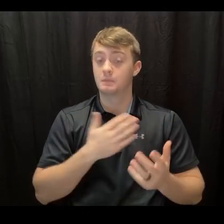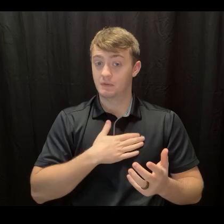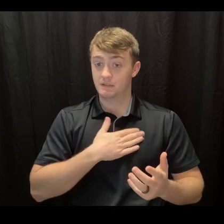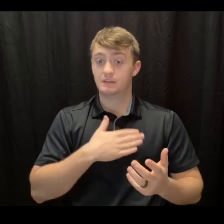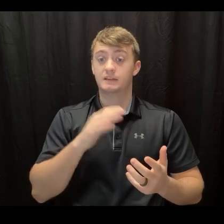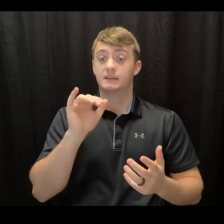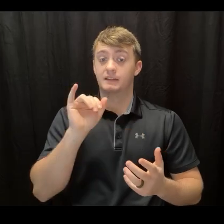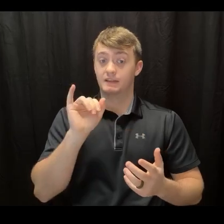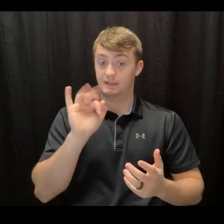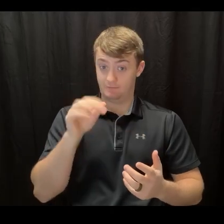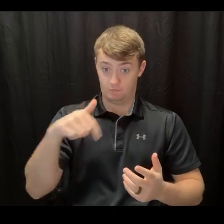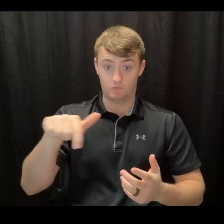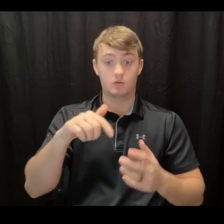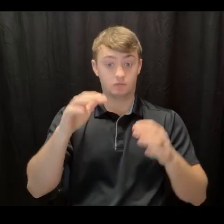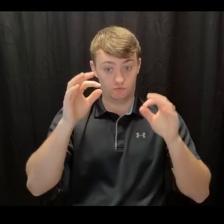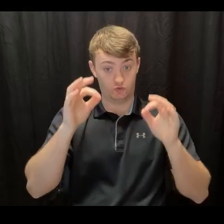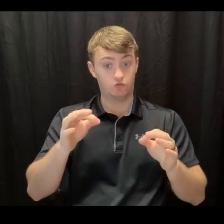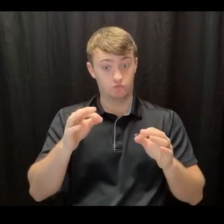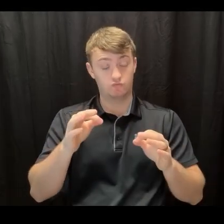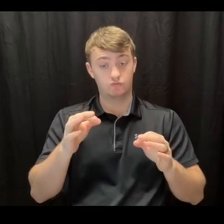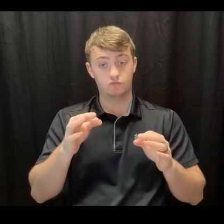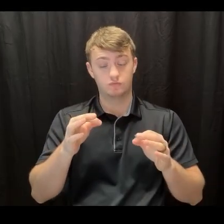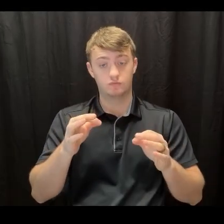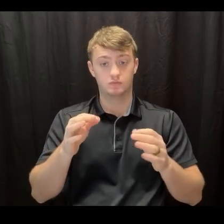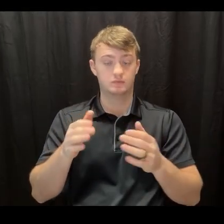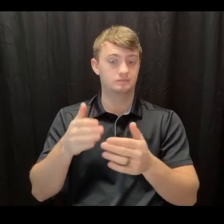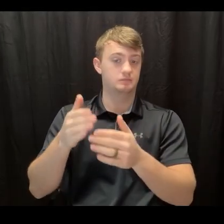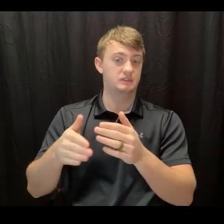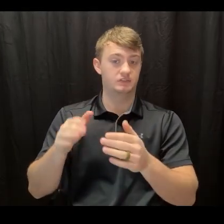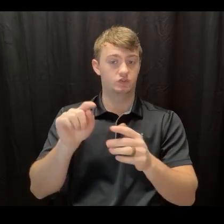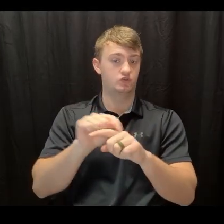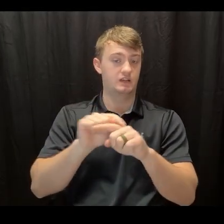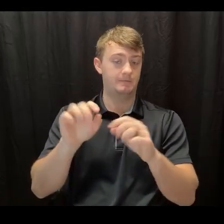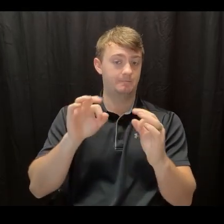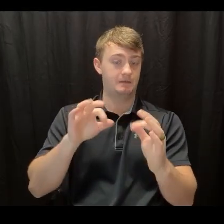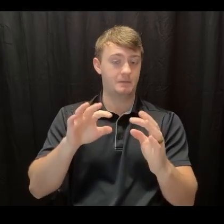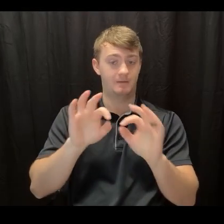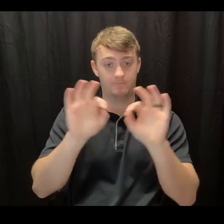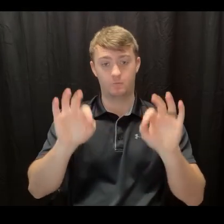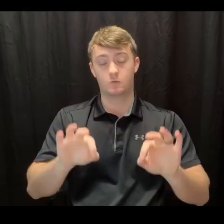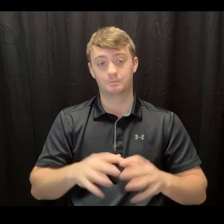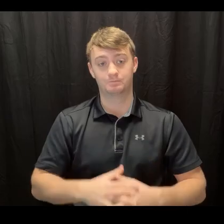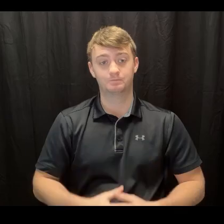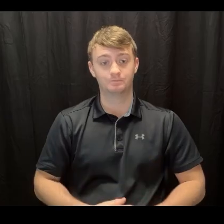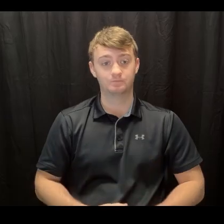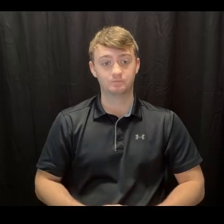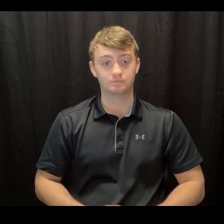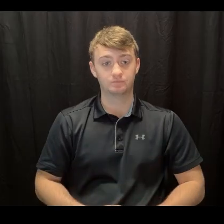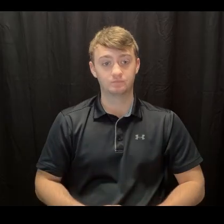So please, if you choose, complete this training feedback form.